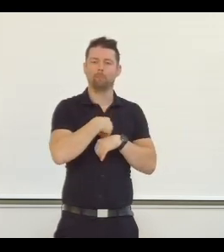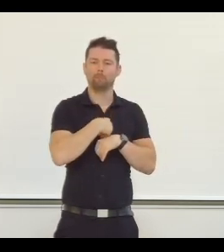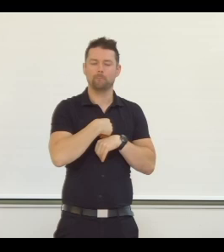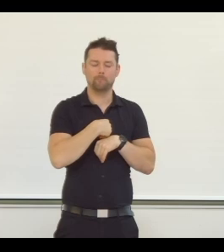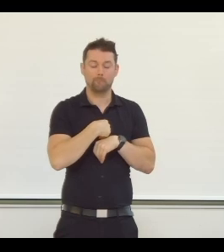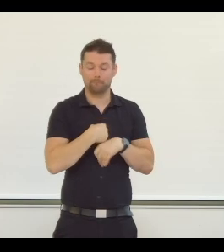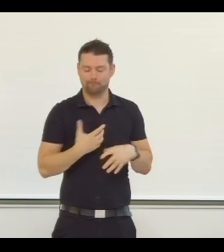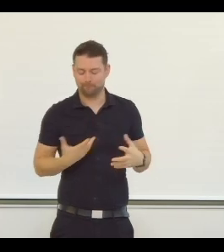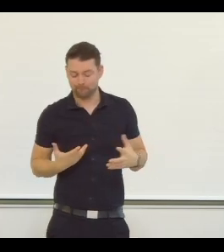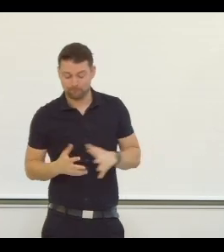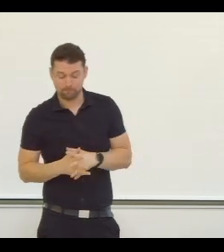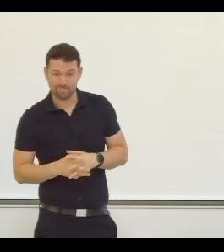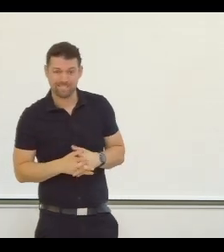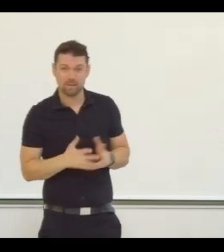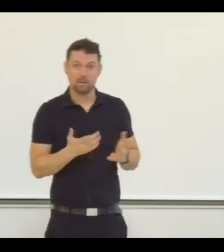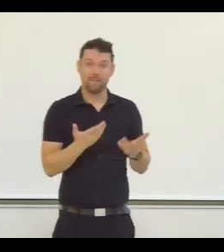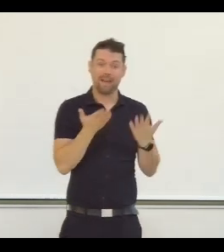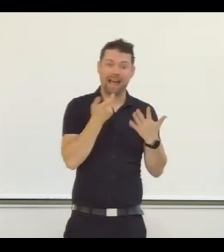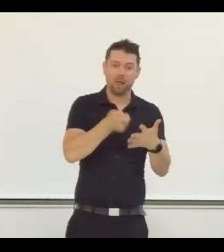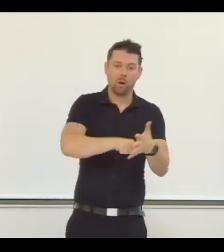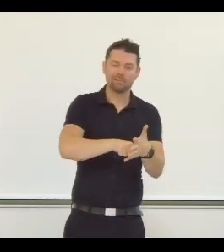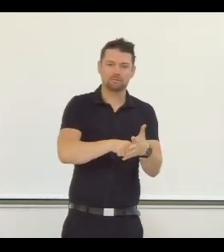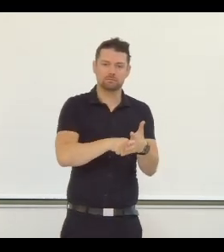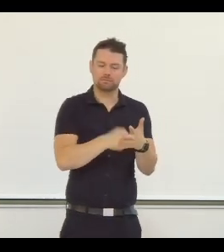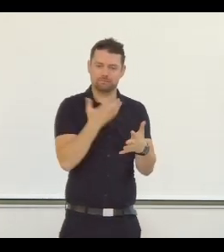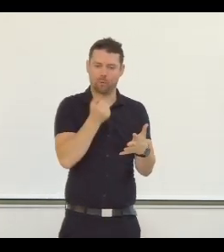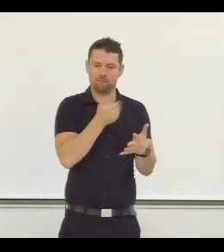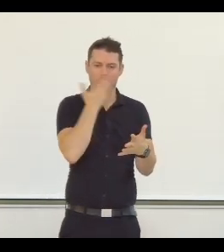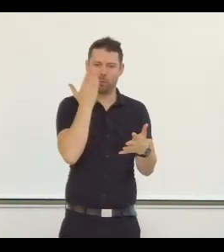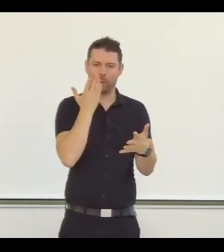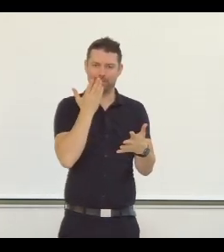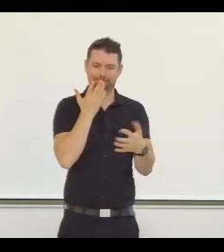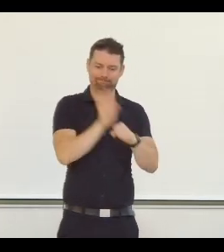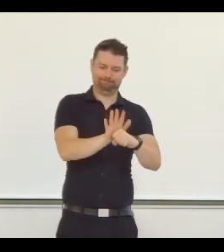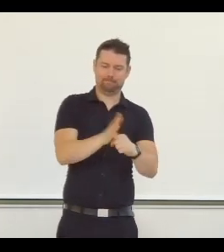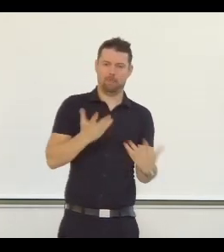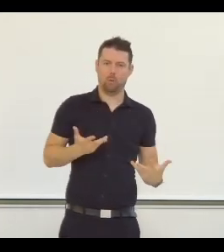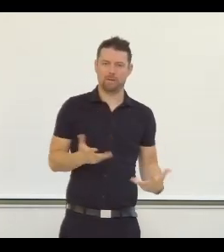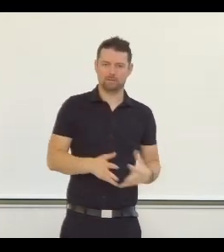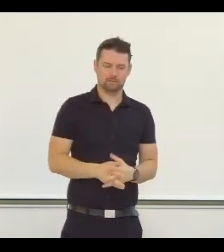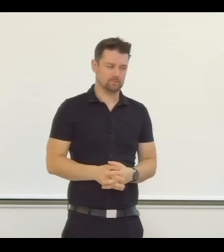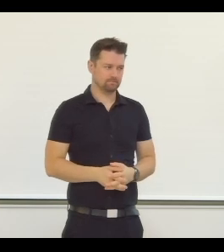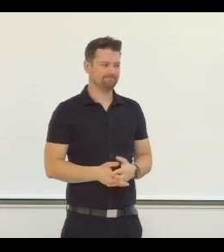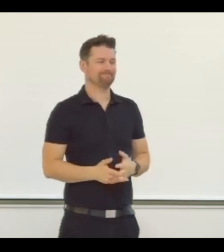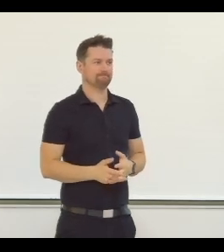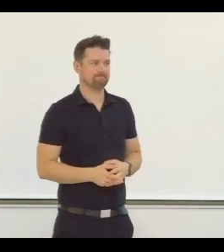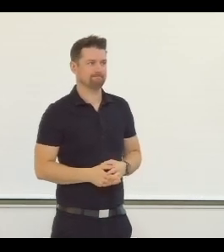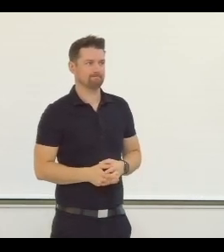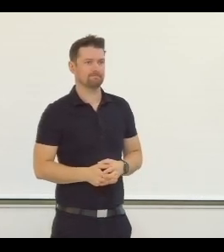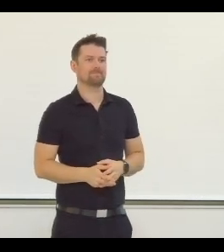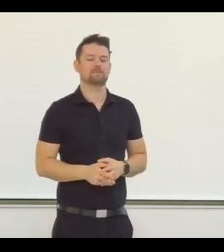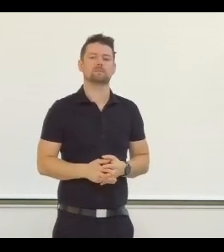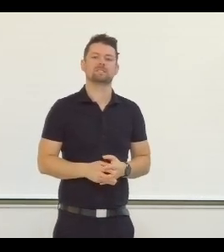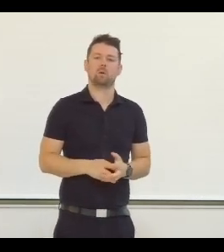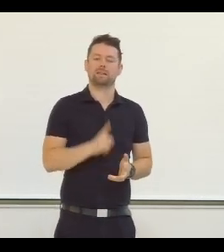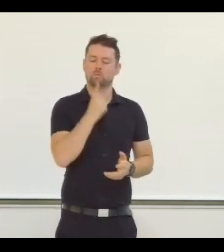there is no airlock that takes this issue into account so far. So this is one of the major issues